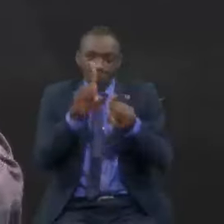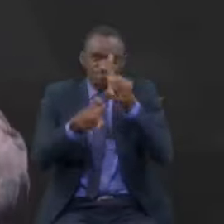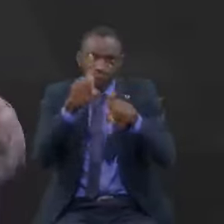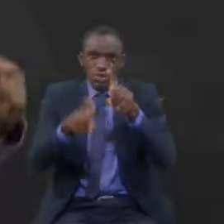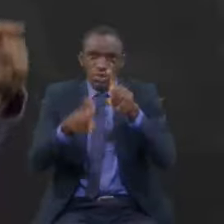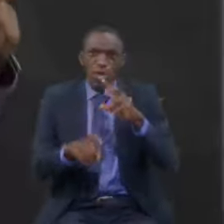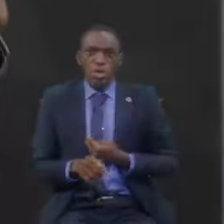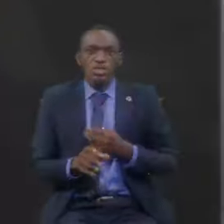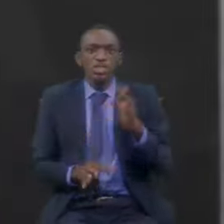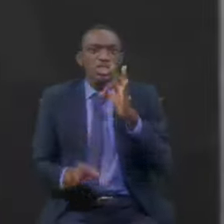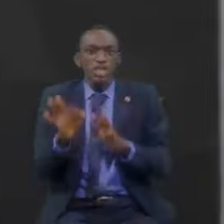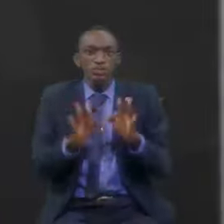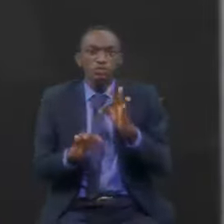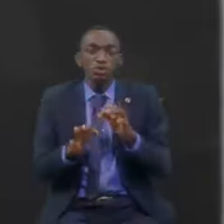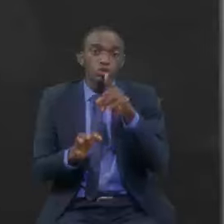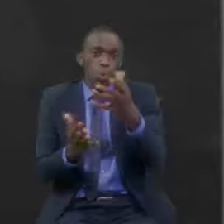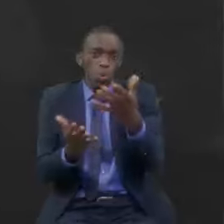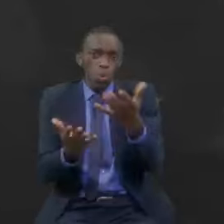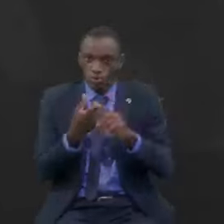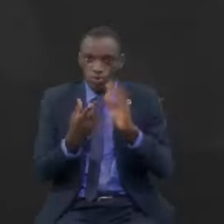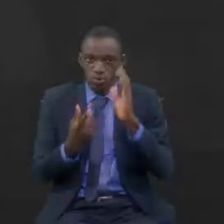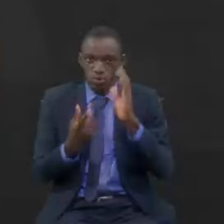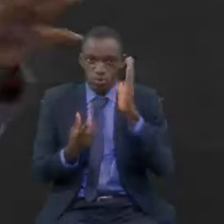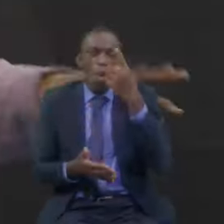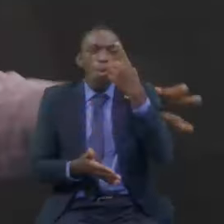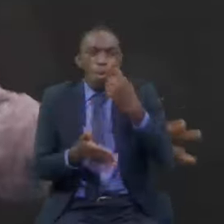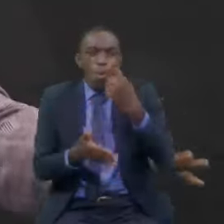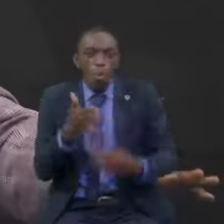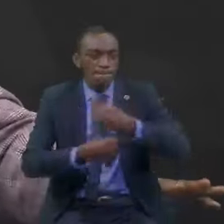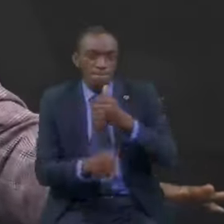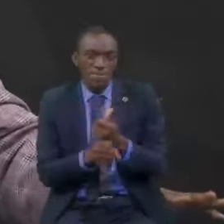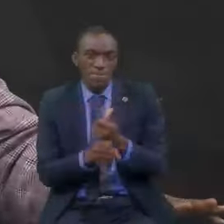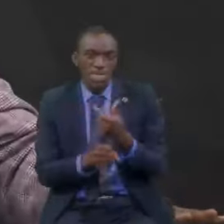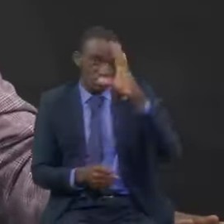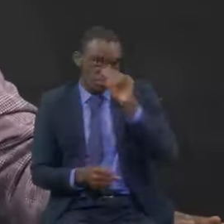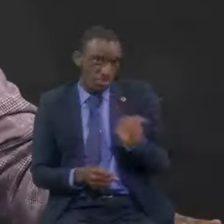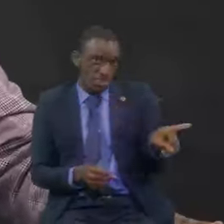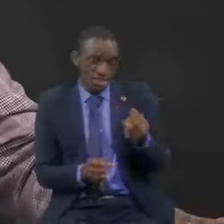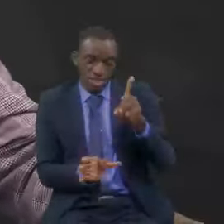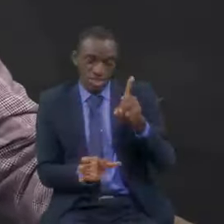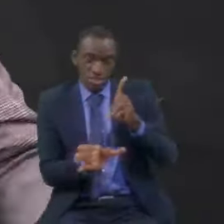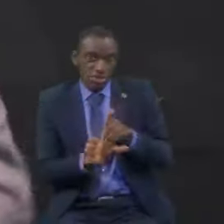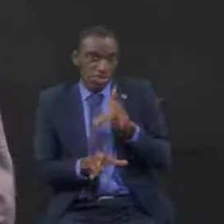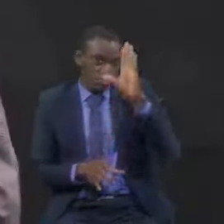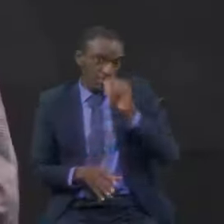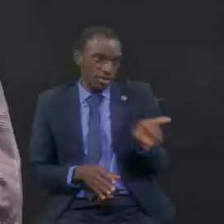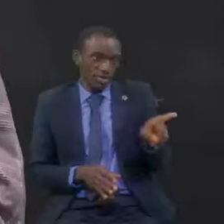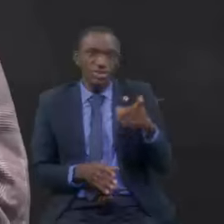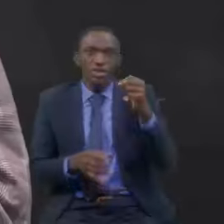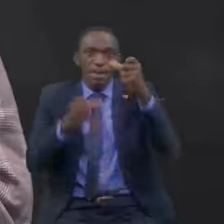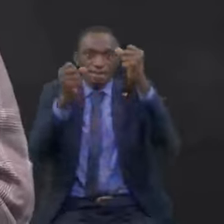know what made the impotent man, the powerless man,